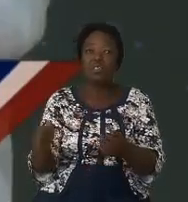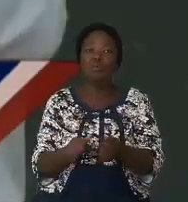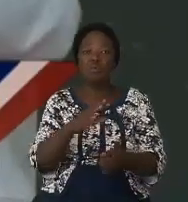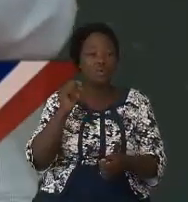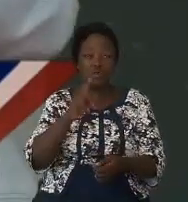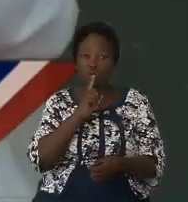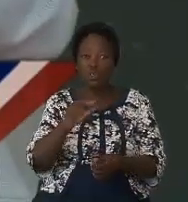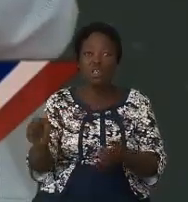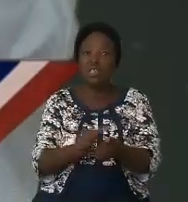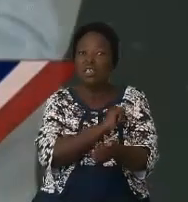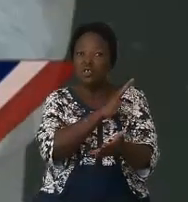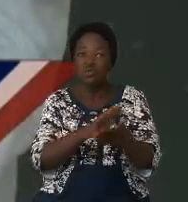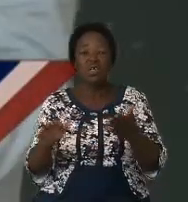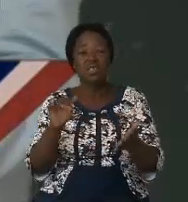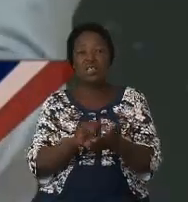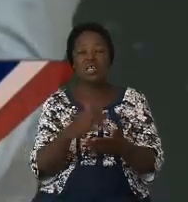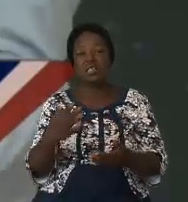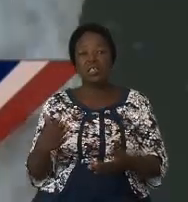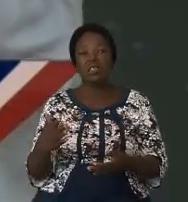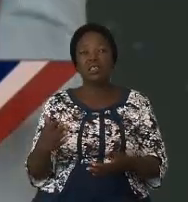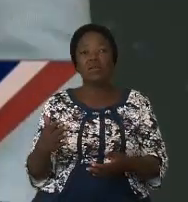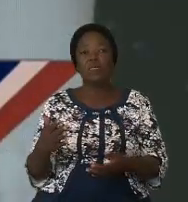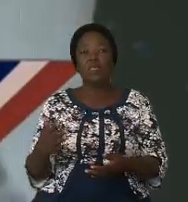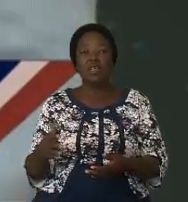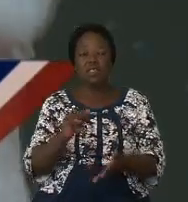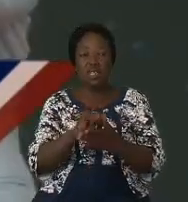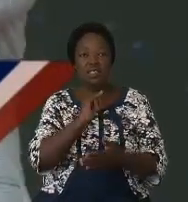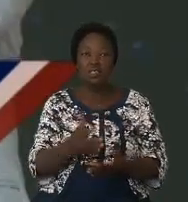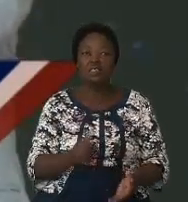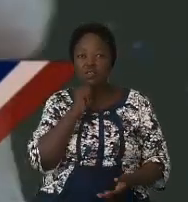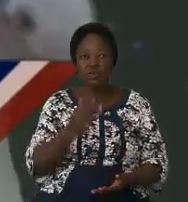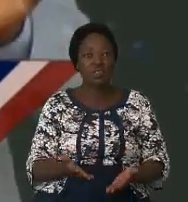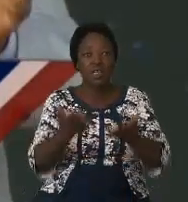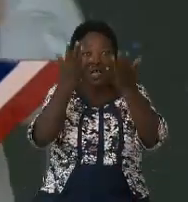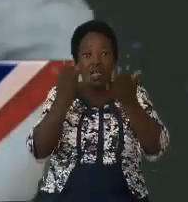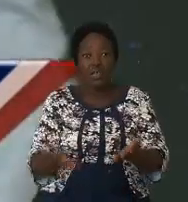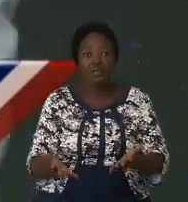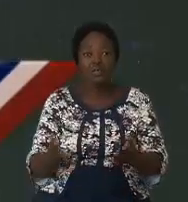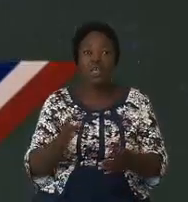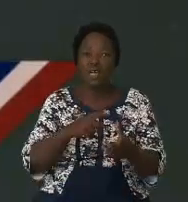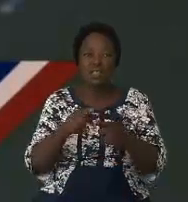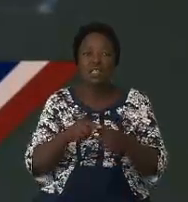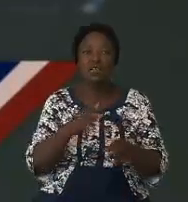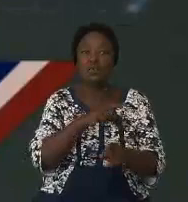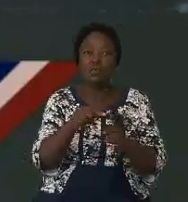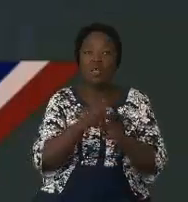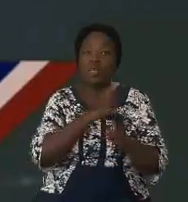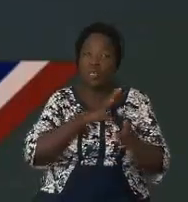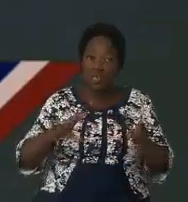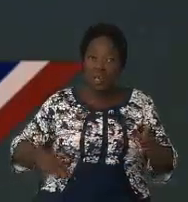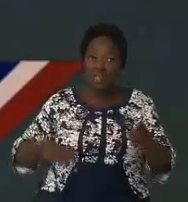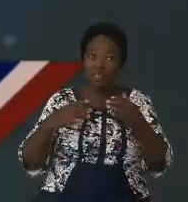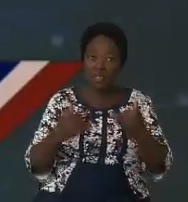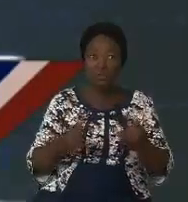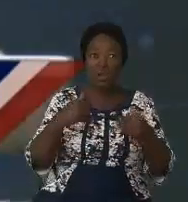will not be destroyed, the fragile thing will be destroyed. That's the law. When a heavy yoke,